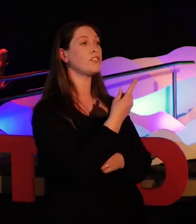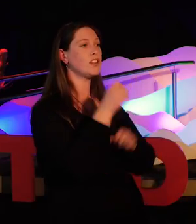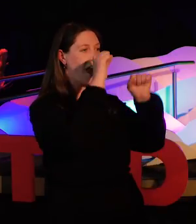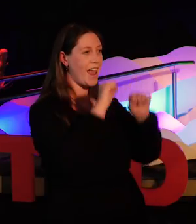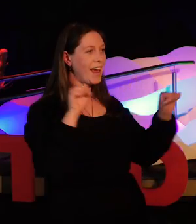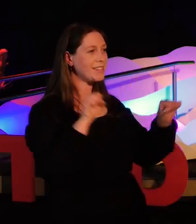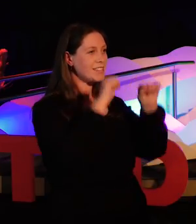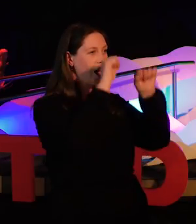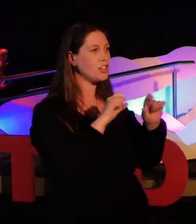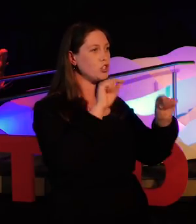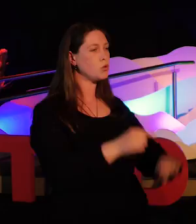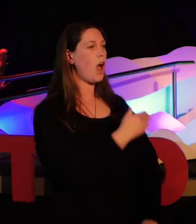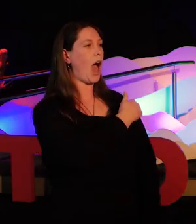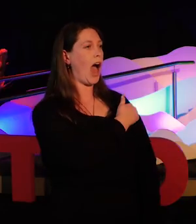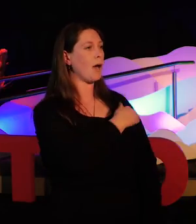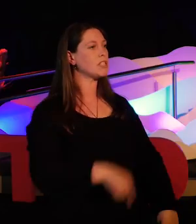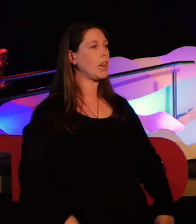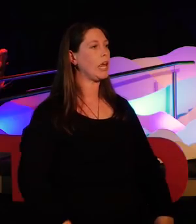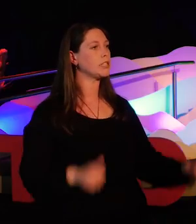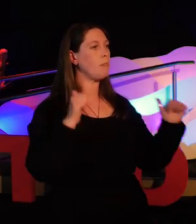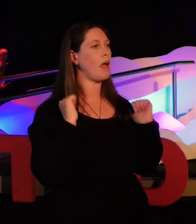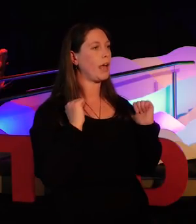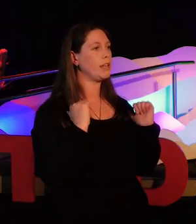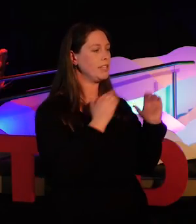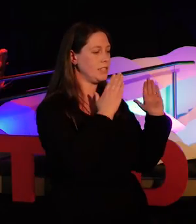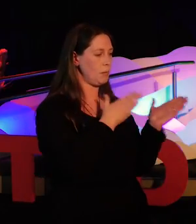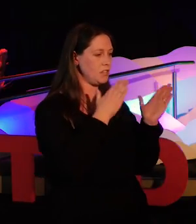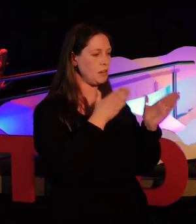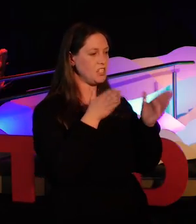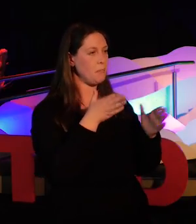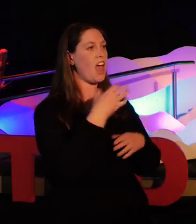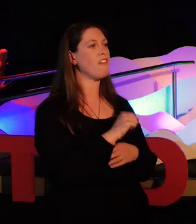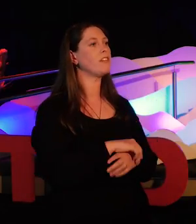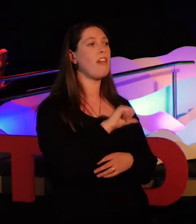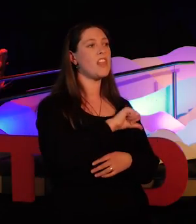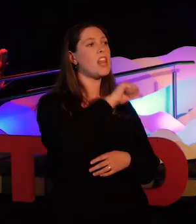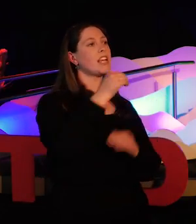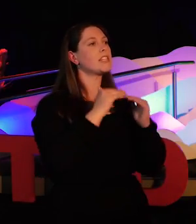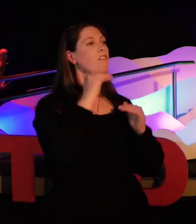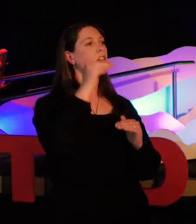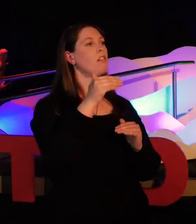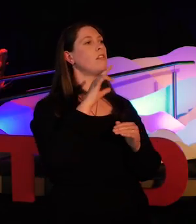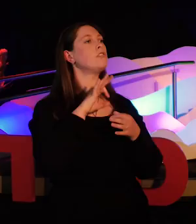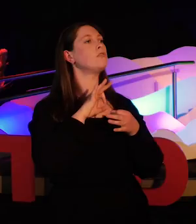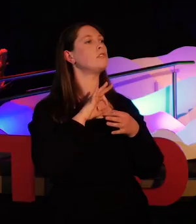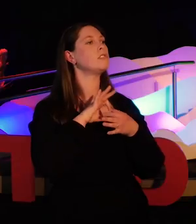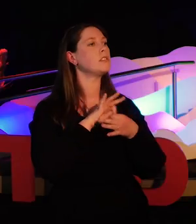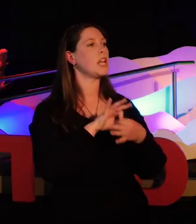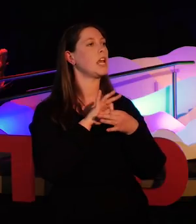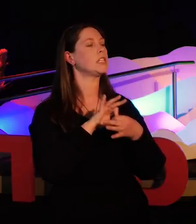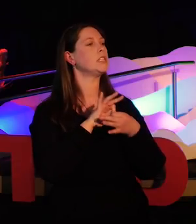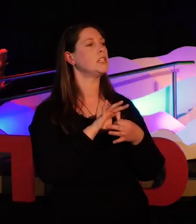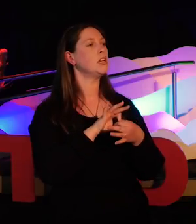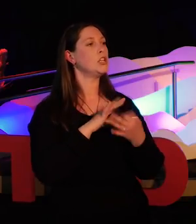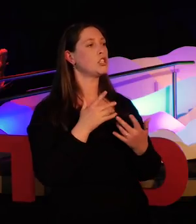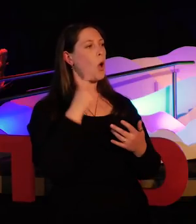got an exercise. Do your arms, do your legs, do your back. And it's The next level, you start to connect. The athlete starts to figure